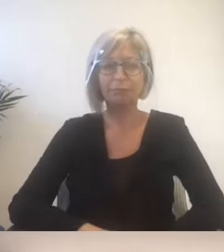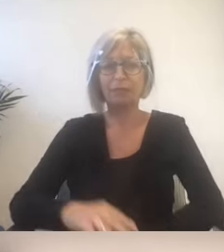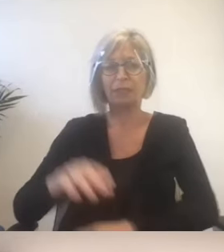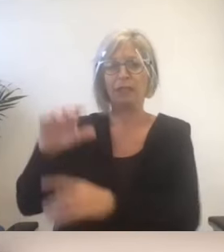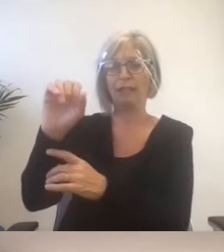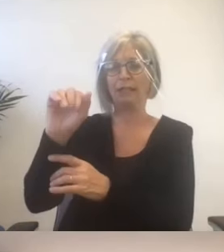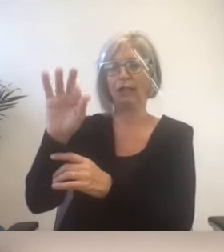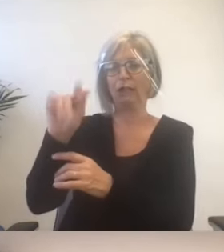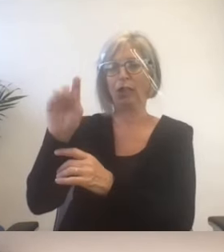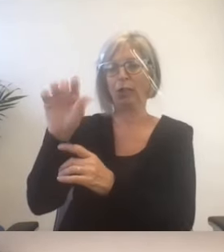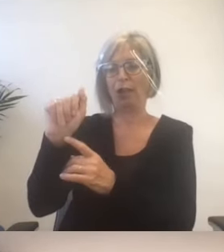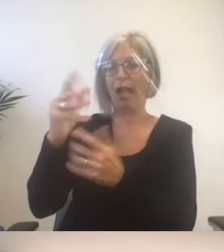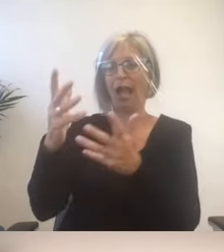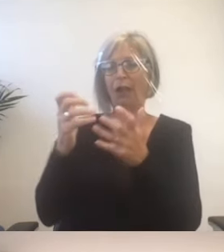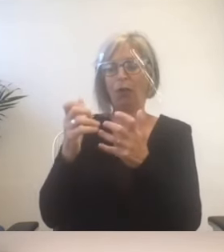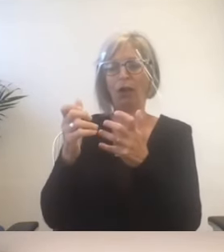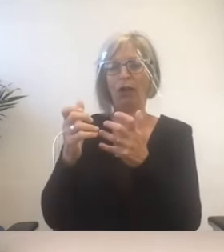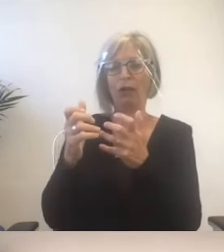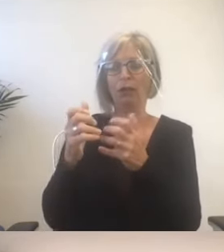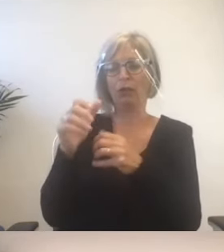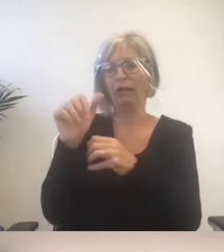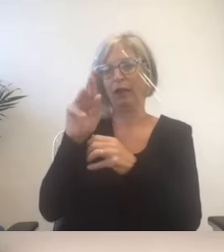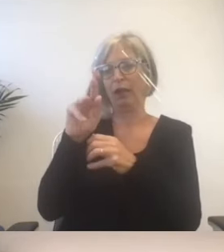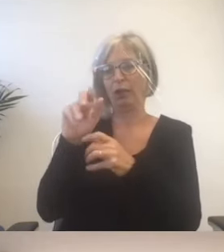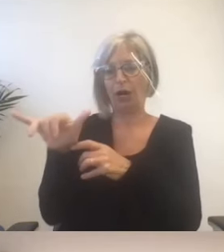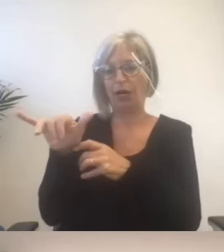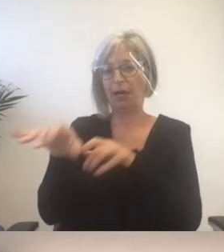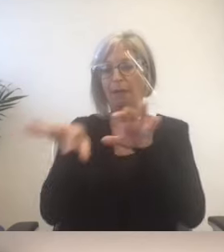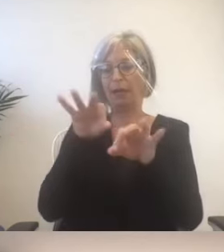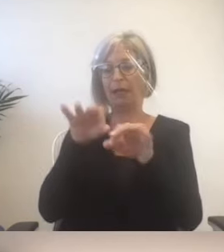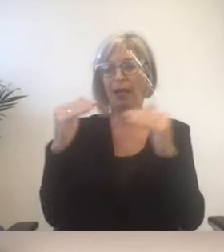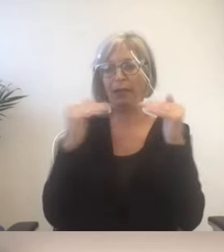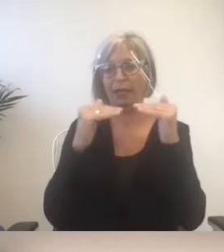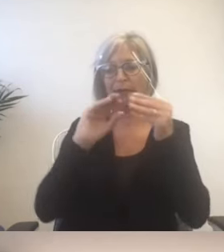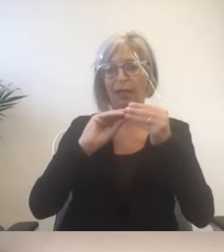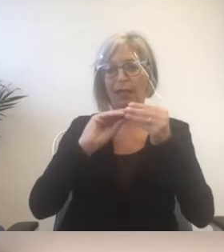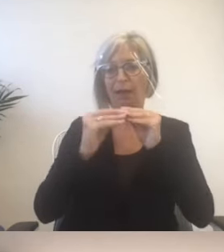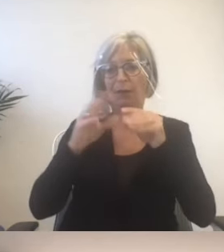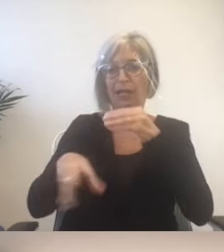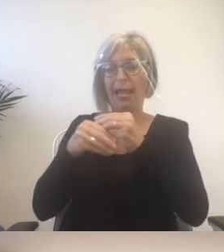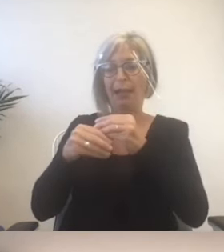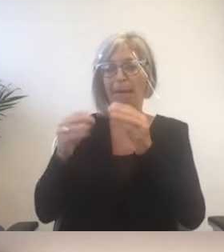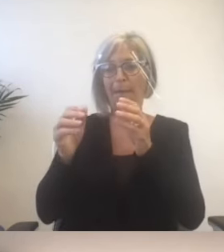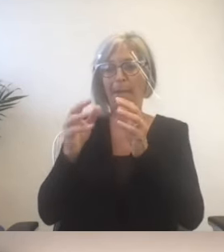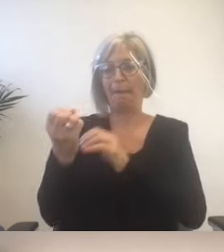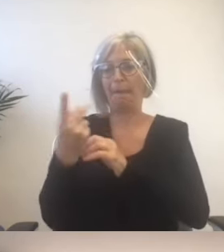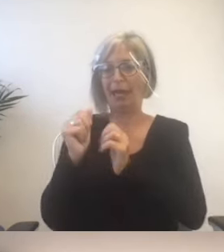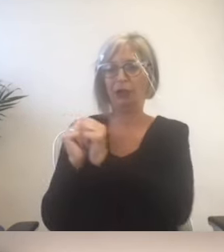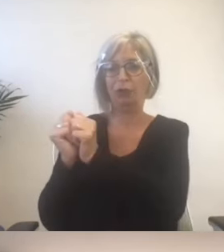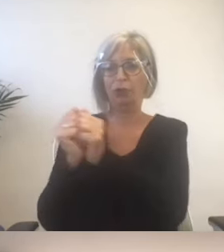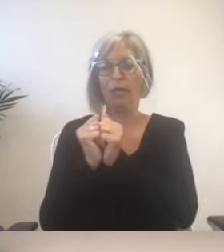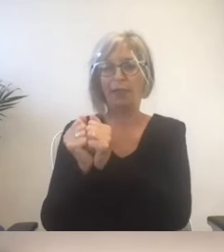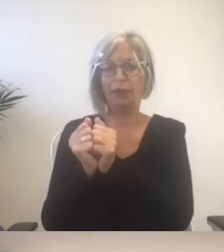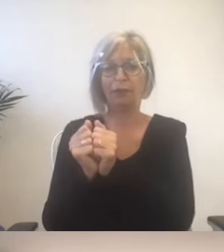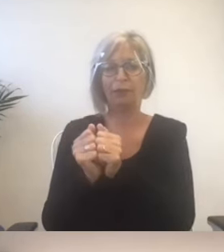Serotonin, I want to iterate through an array. I want to take out the even numbers, and then I want to add them back together.